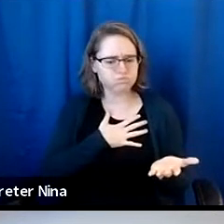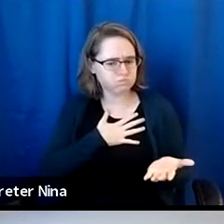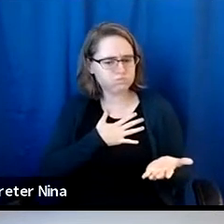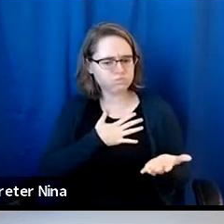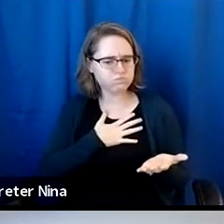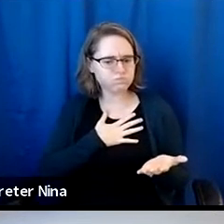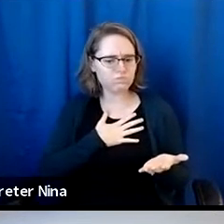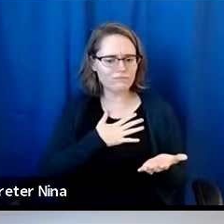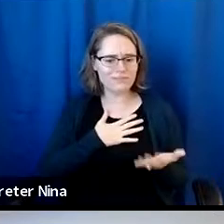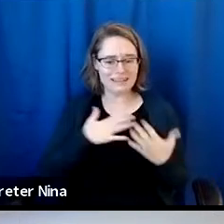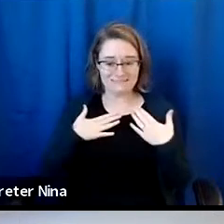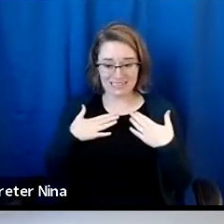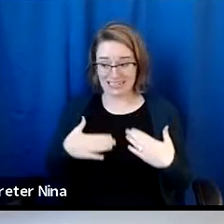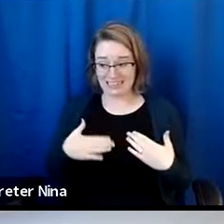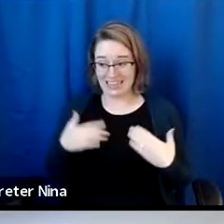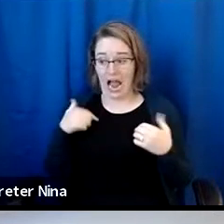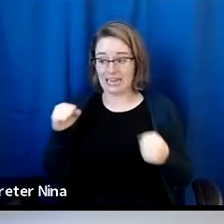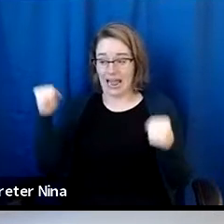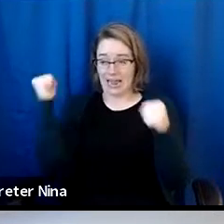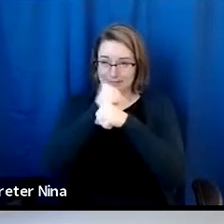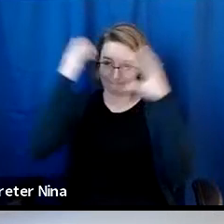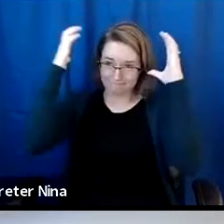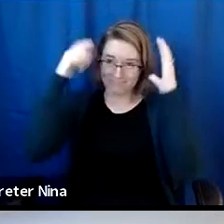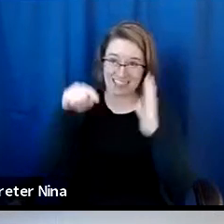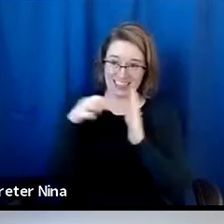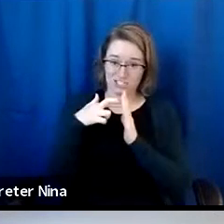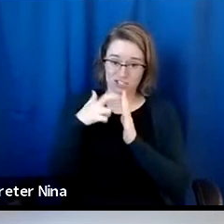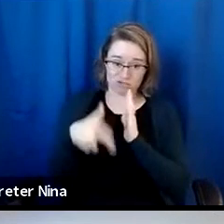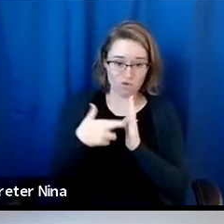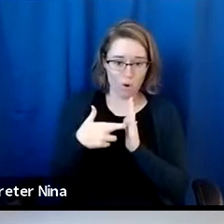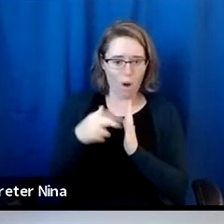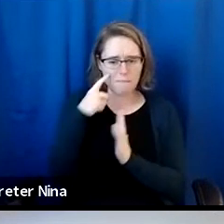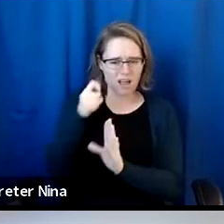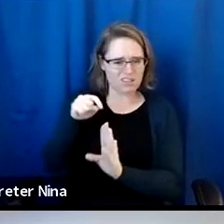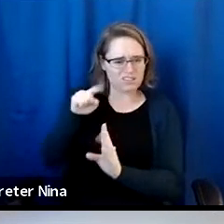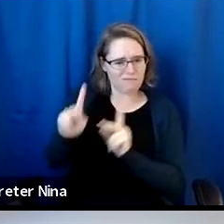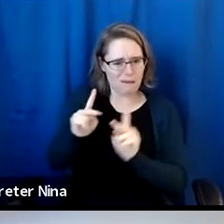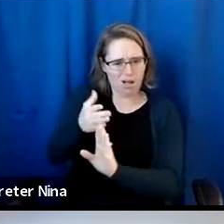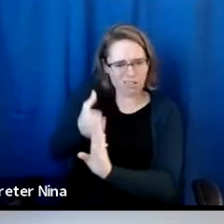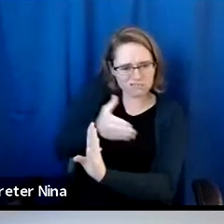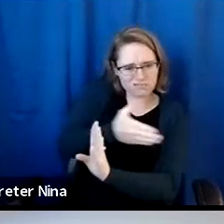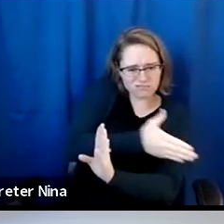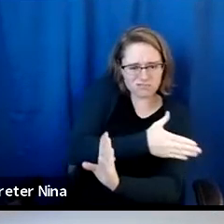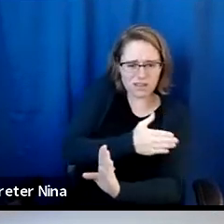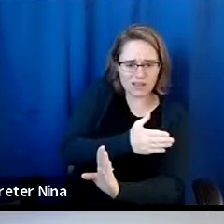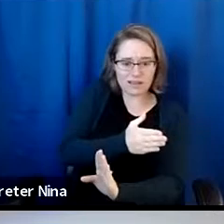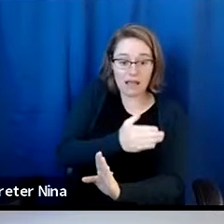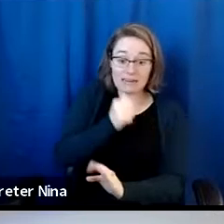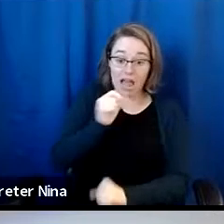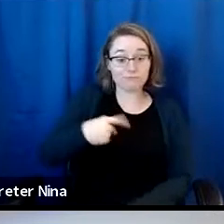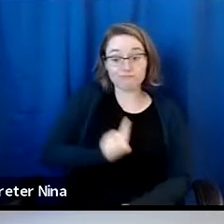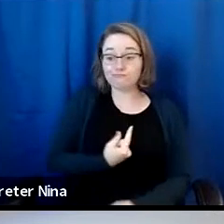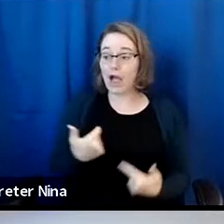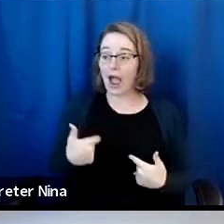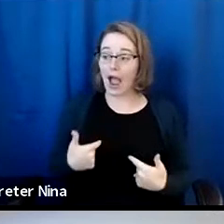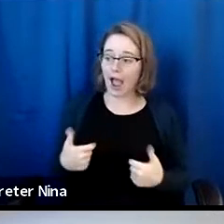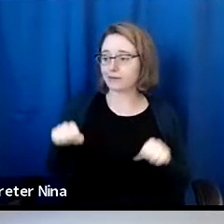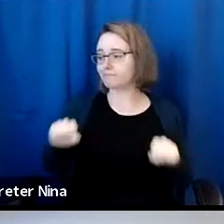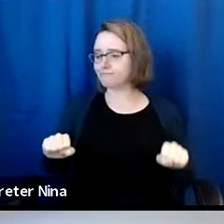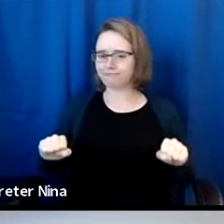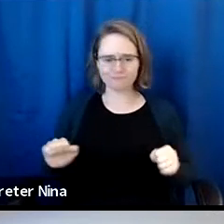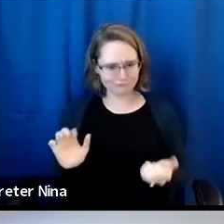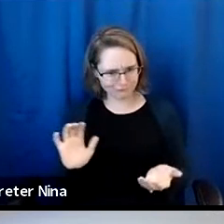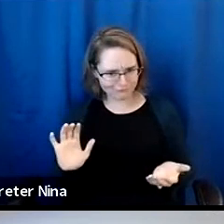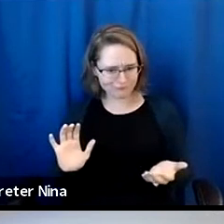even physically see myself being in this role. That's just not because of me and me just thinking I'm capable. It's